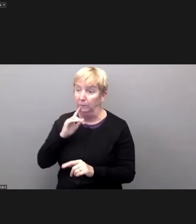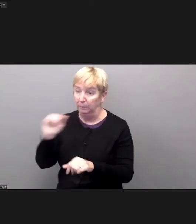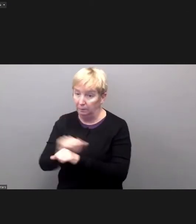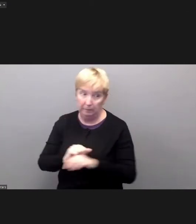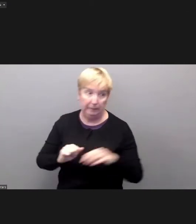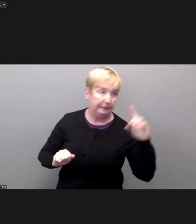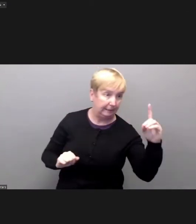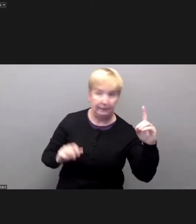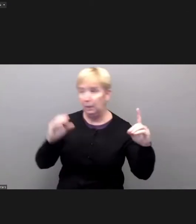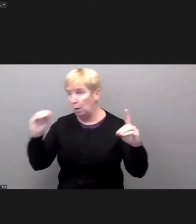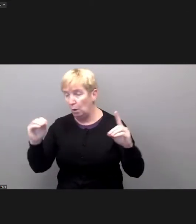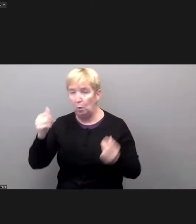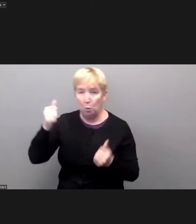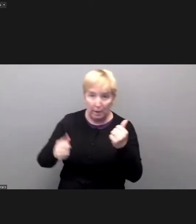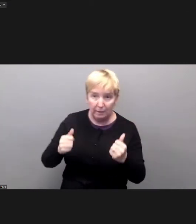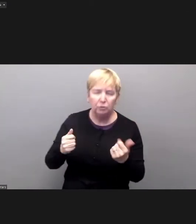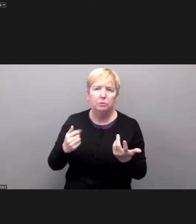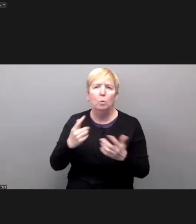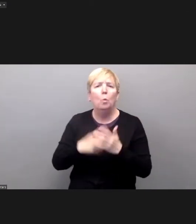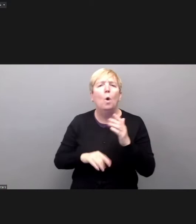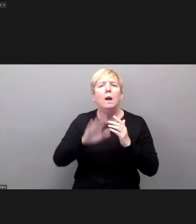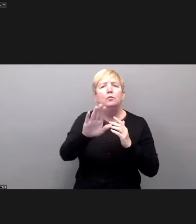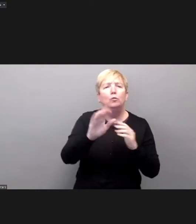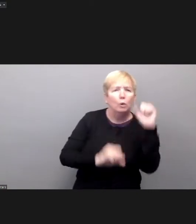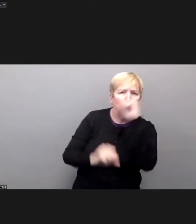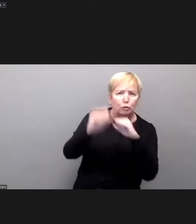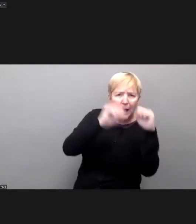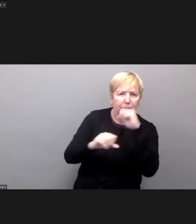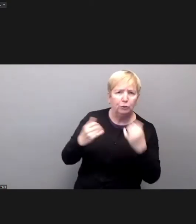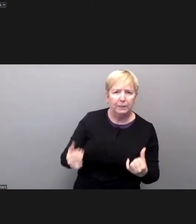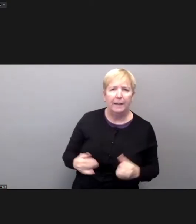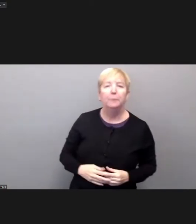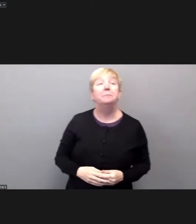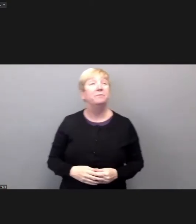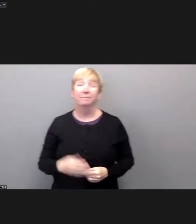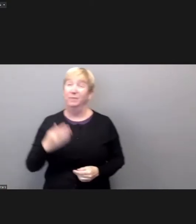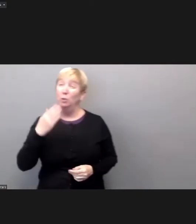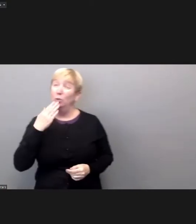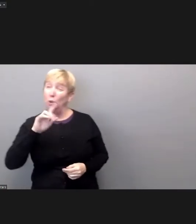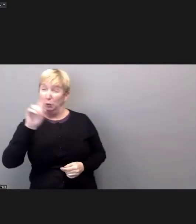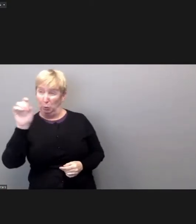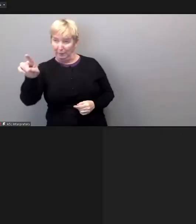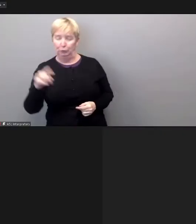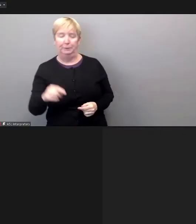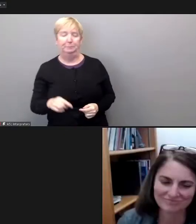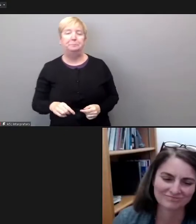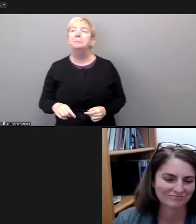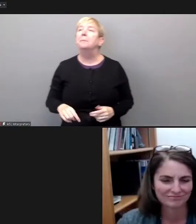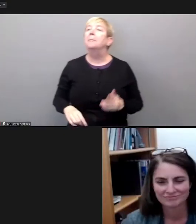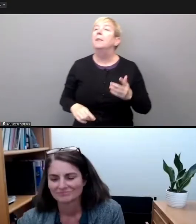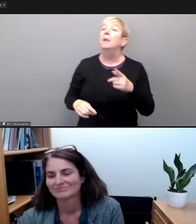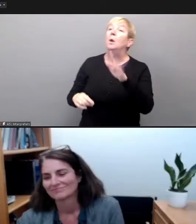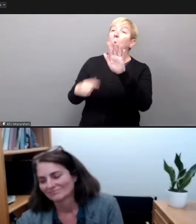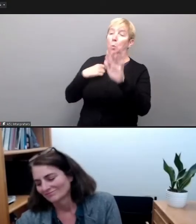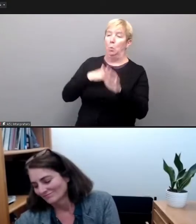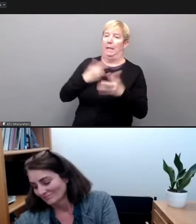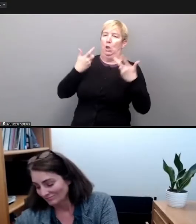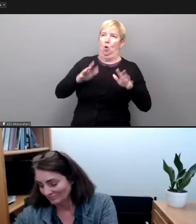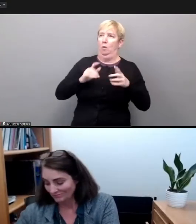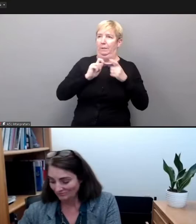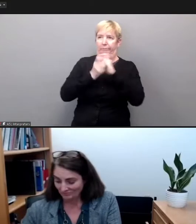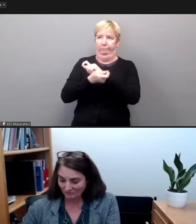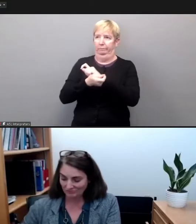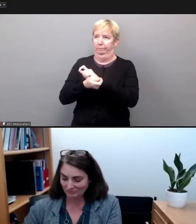I'll just start off, Julia, it's a great question. I think the first adjustment that we made a long time ago is,